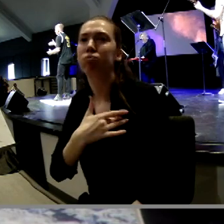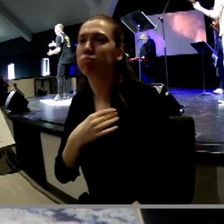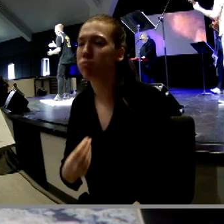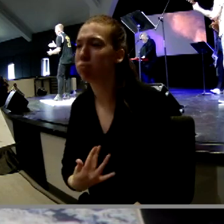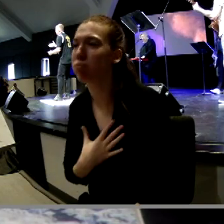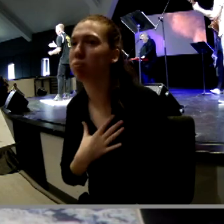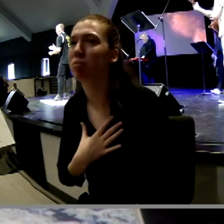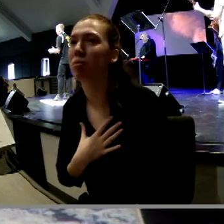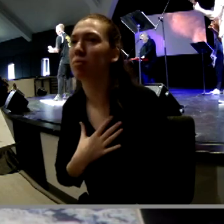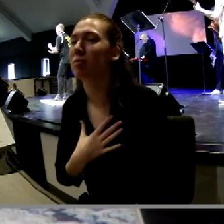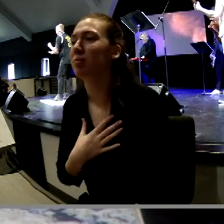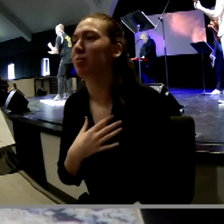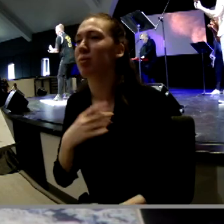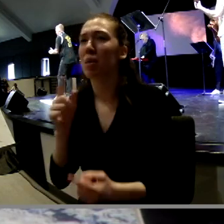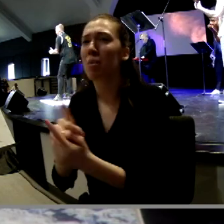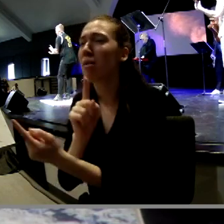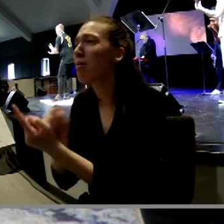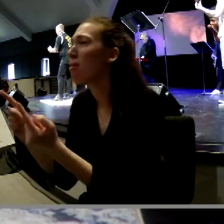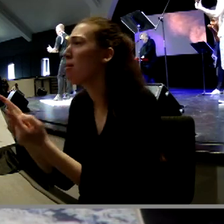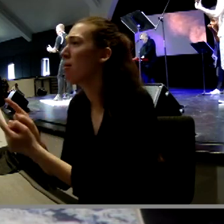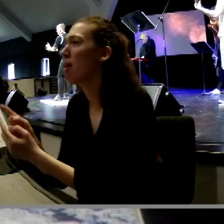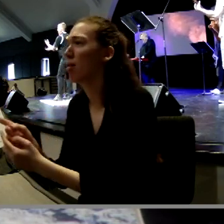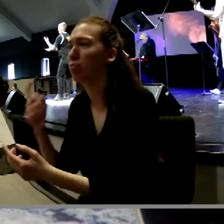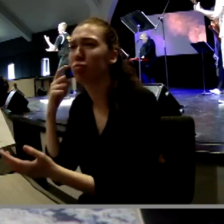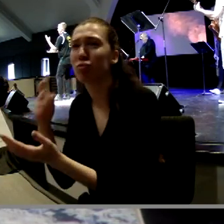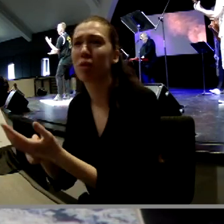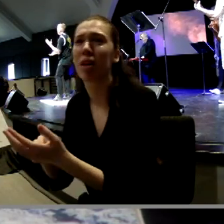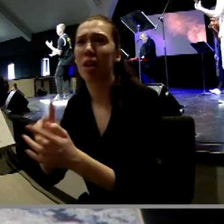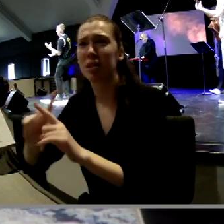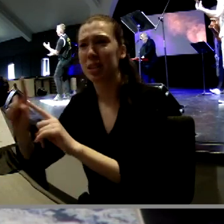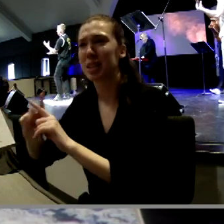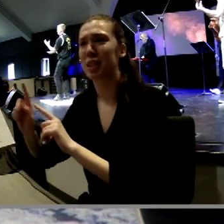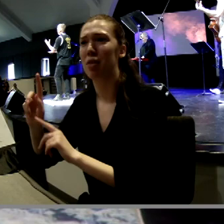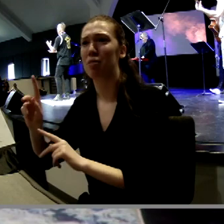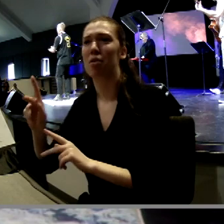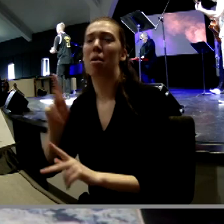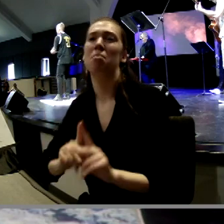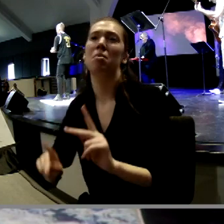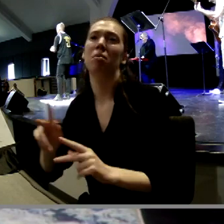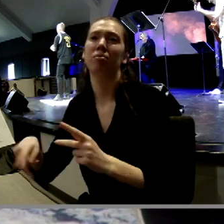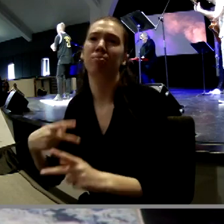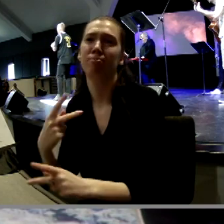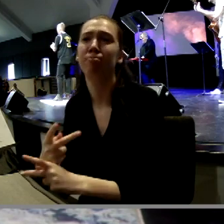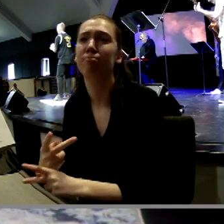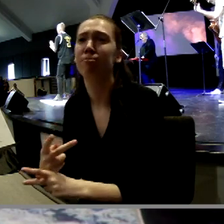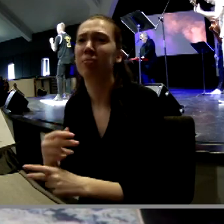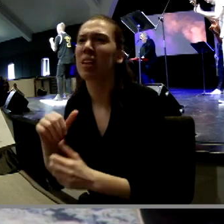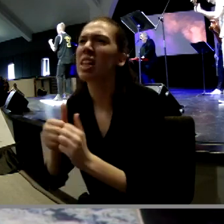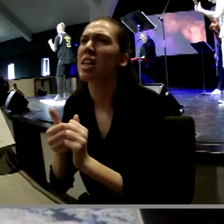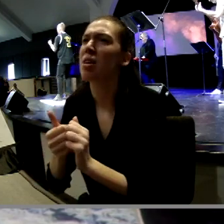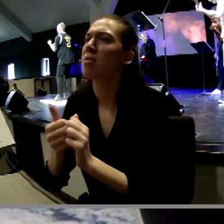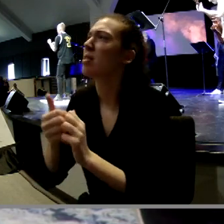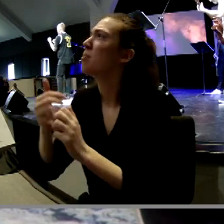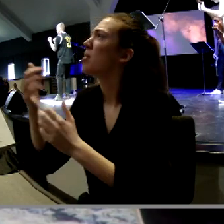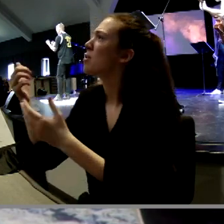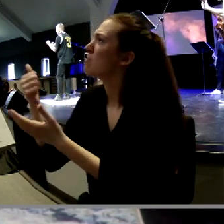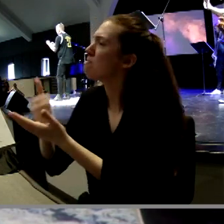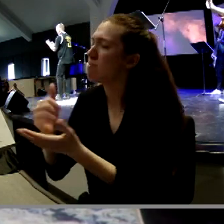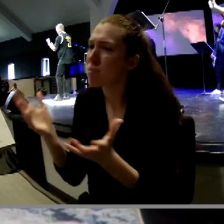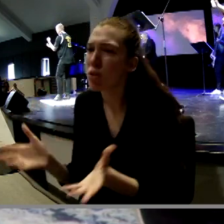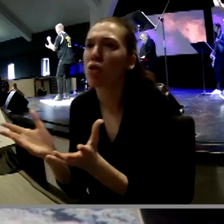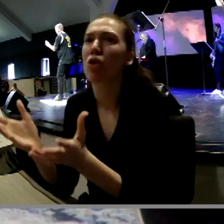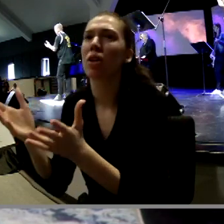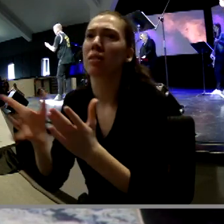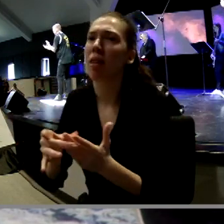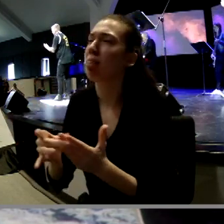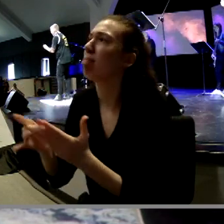into every day. What soil type are they, and how do we bring them to a place, God, with your partnership, by your Holy